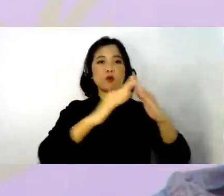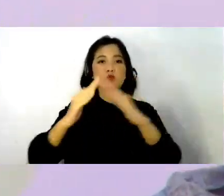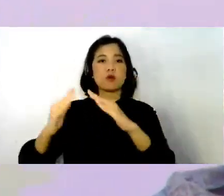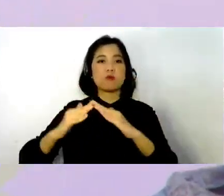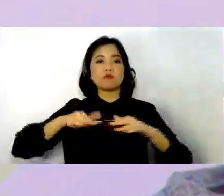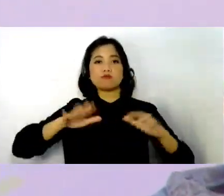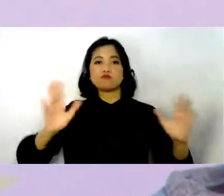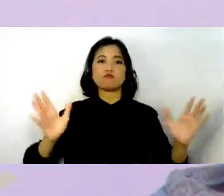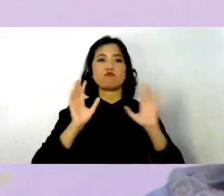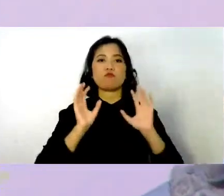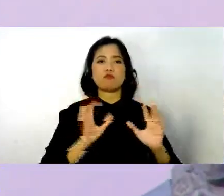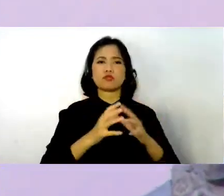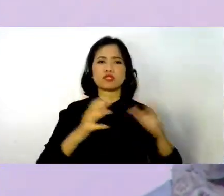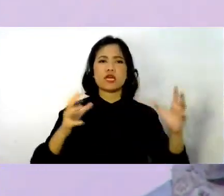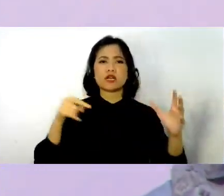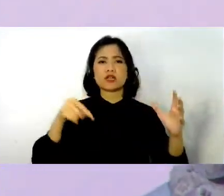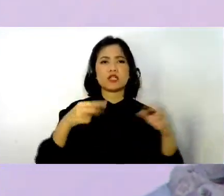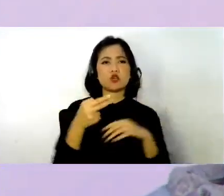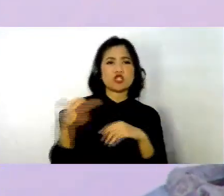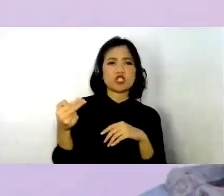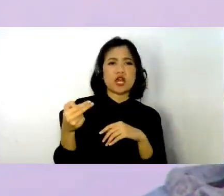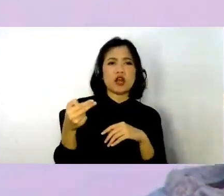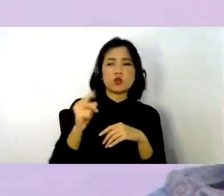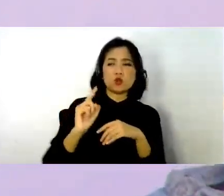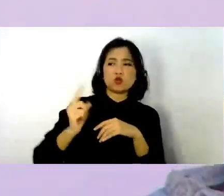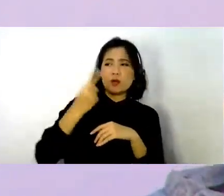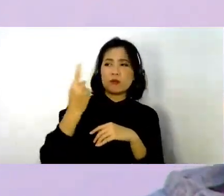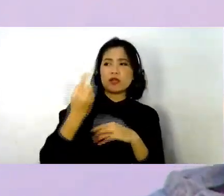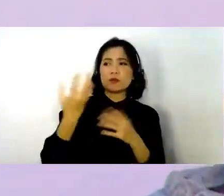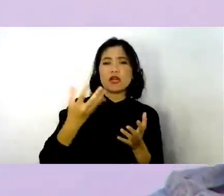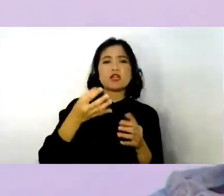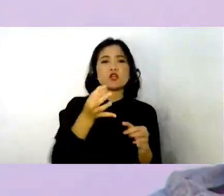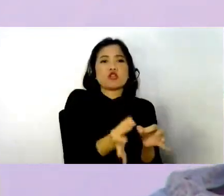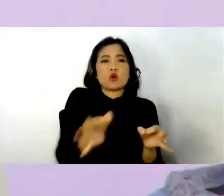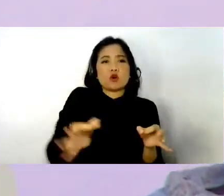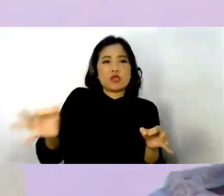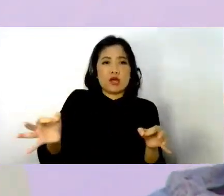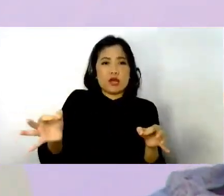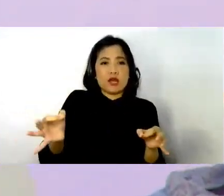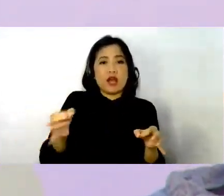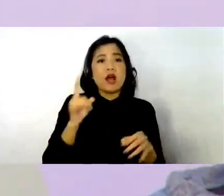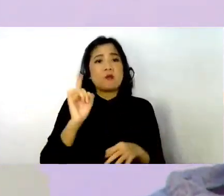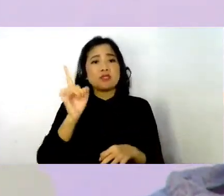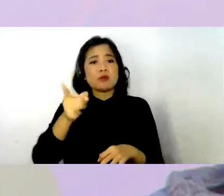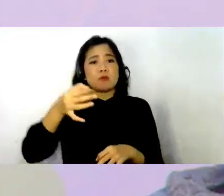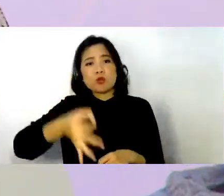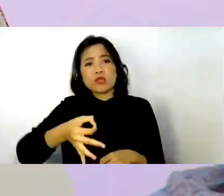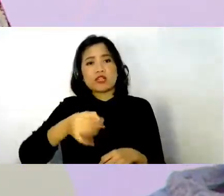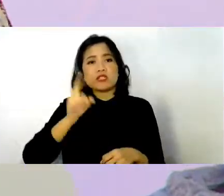don't you check online media, newspapers, television, any